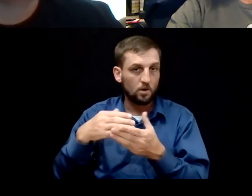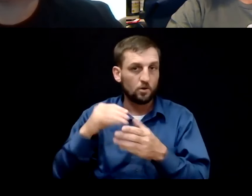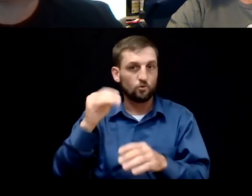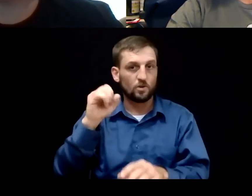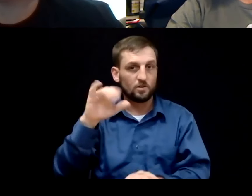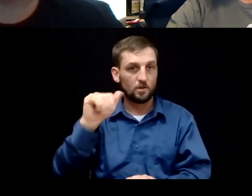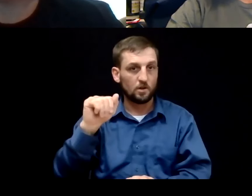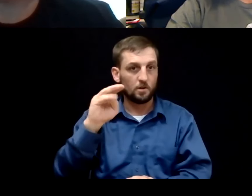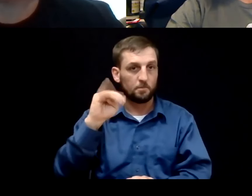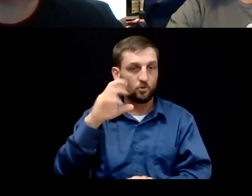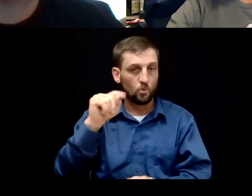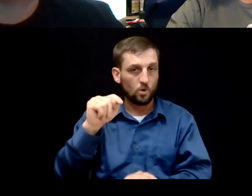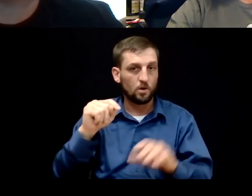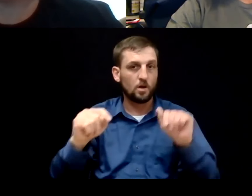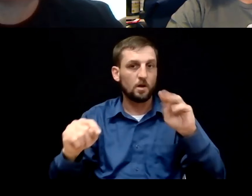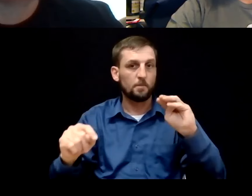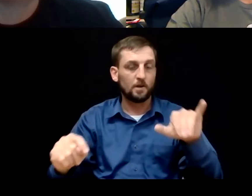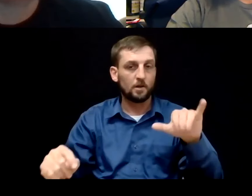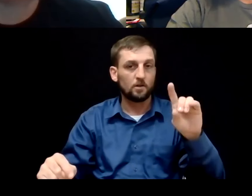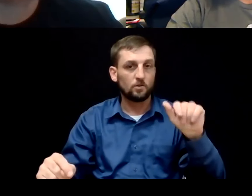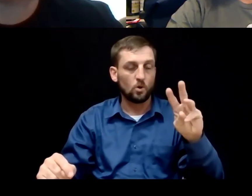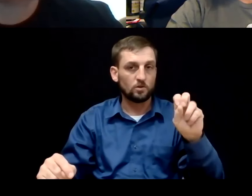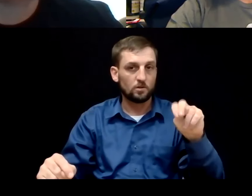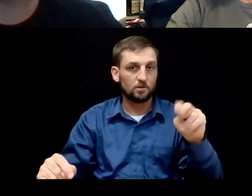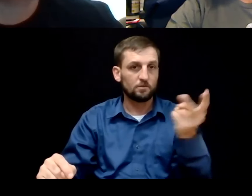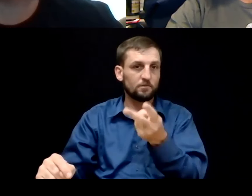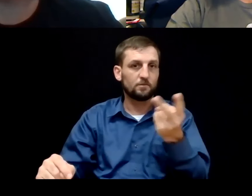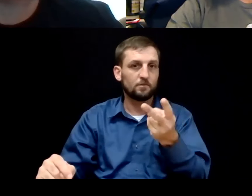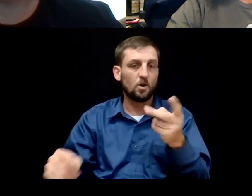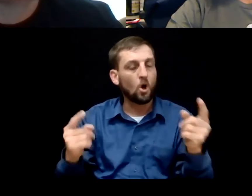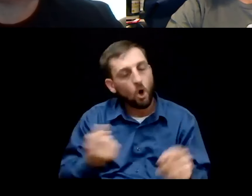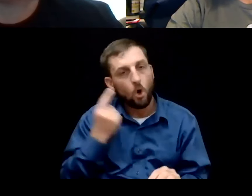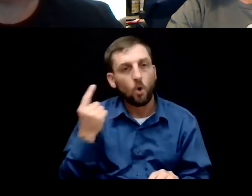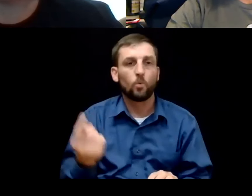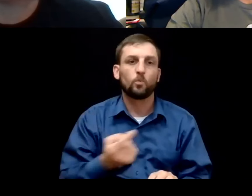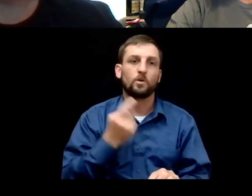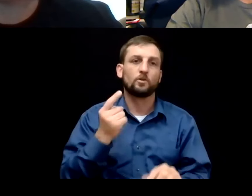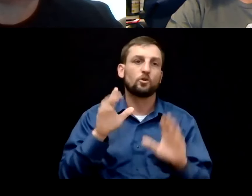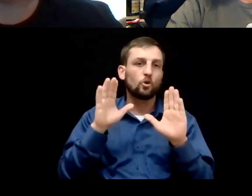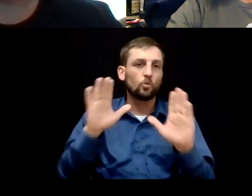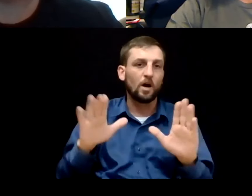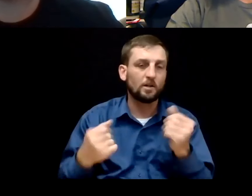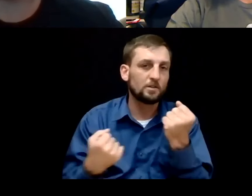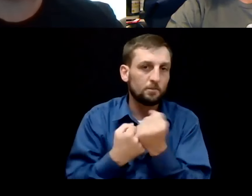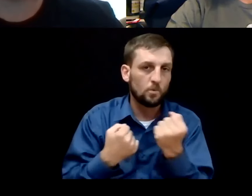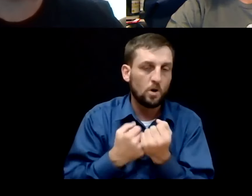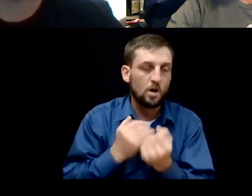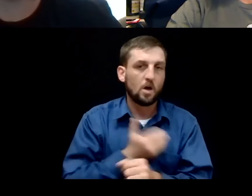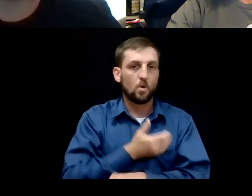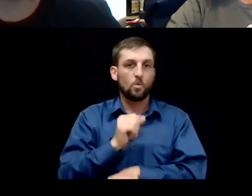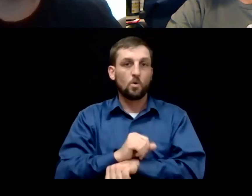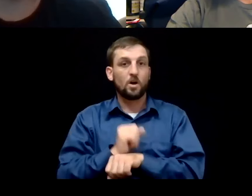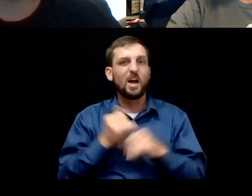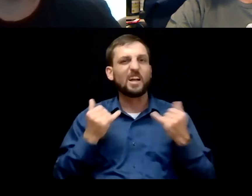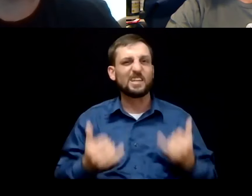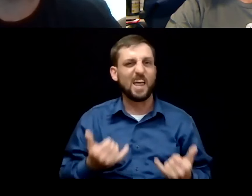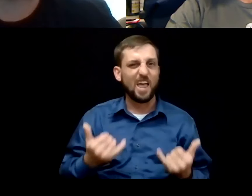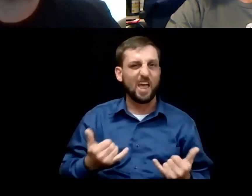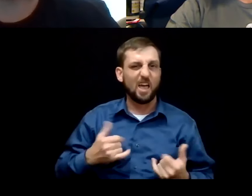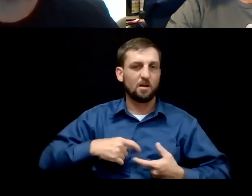Ms. Amy Dawson, who are always great advocates and supporters of our work. At this time, we're going to take a